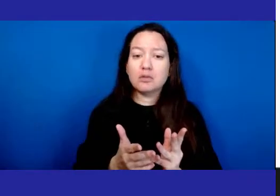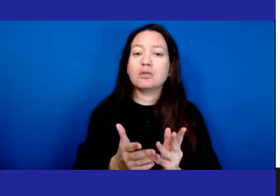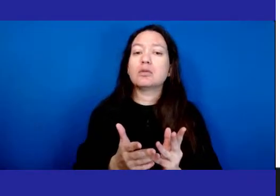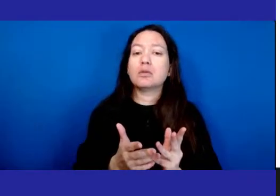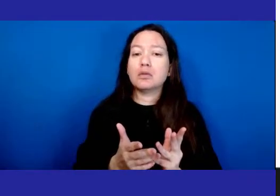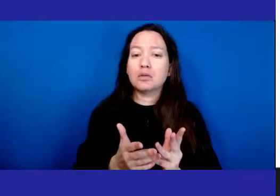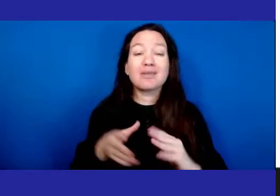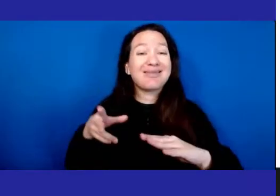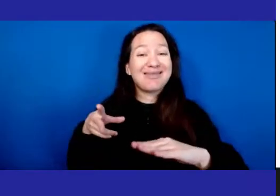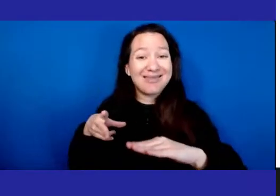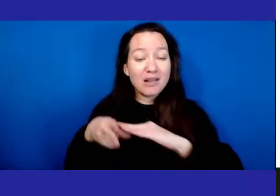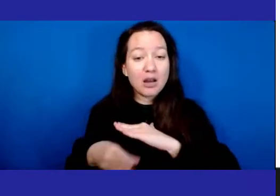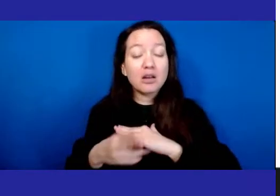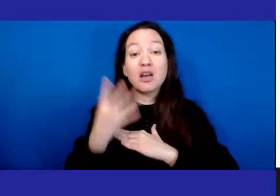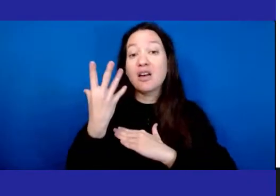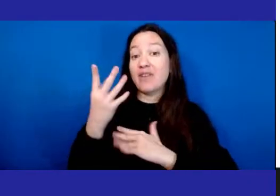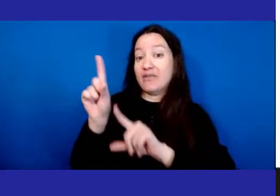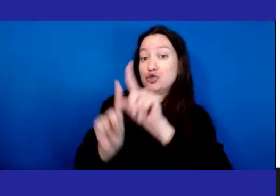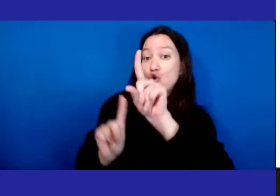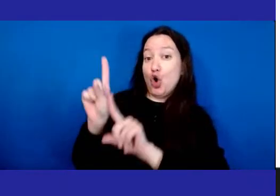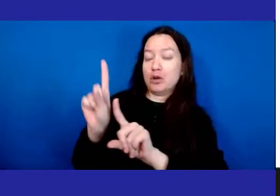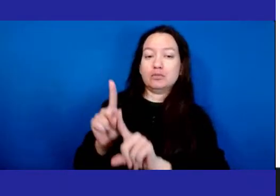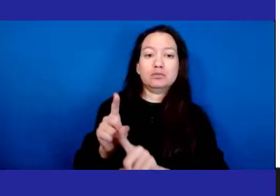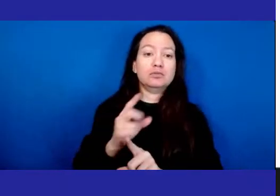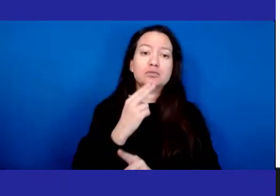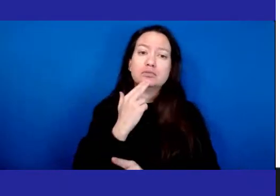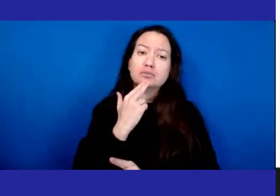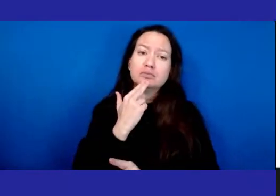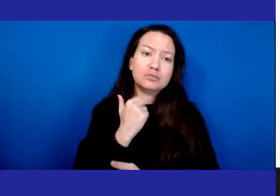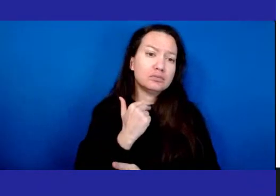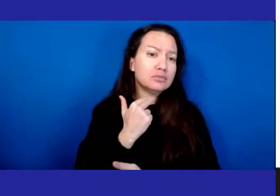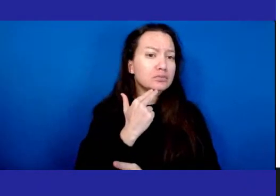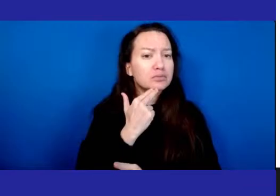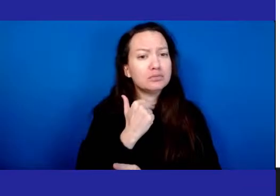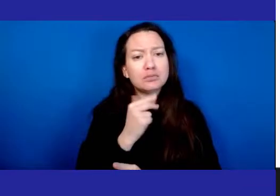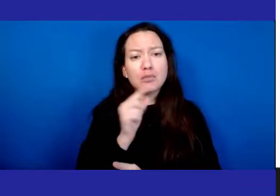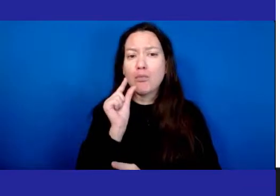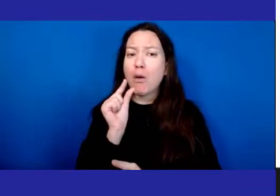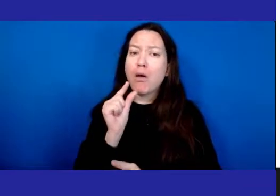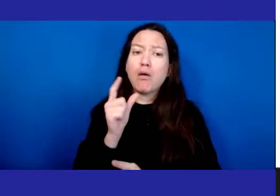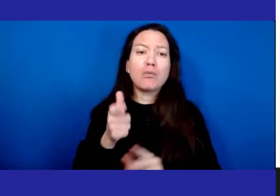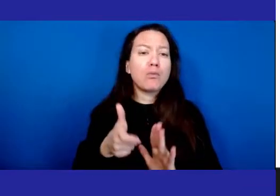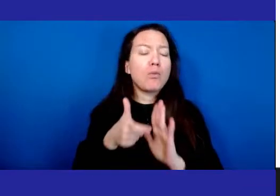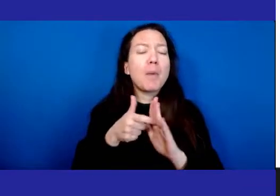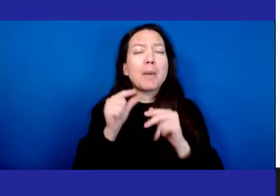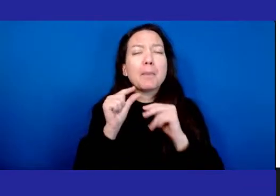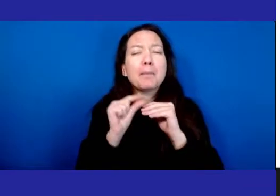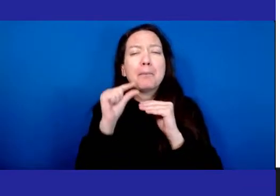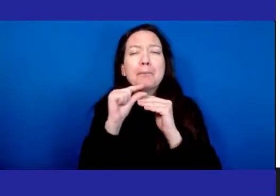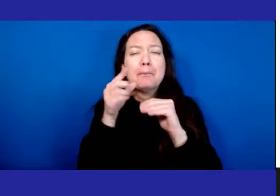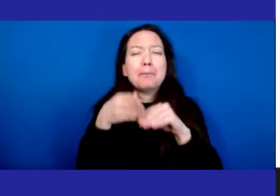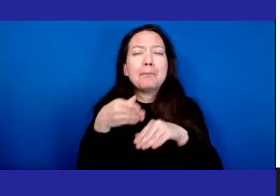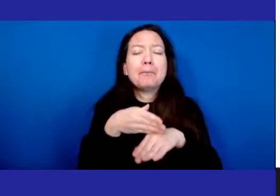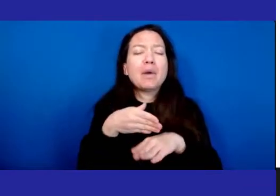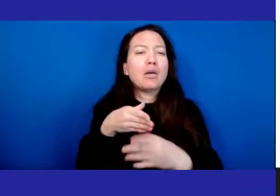cutoffs for 5 stars are very small indeed. So you have to have minimal improvements to lead to